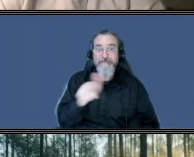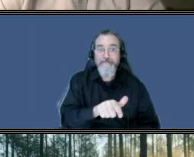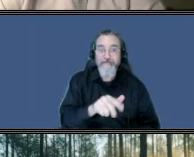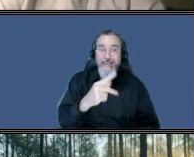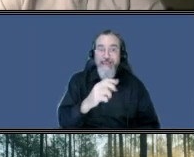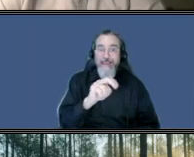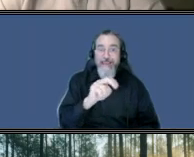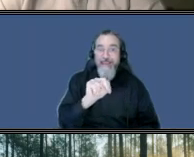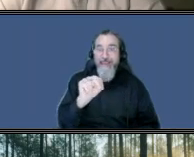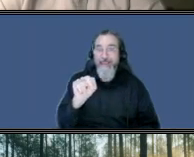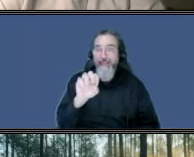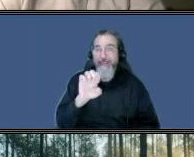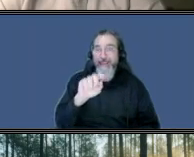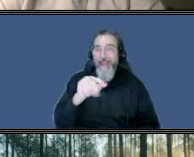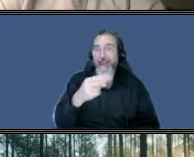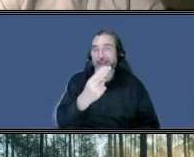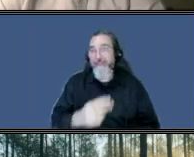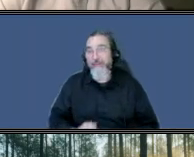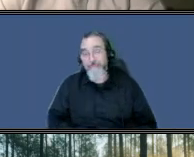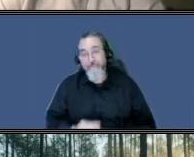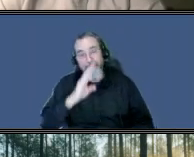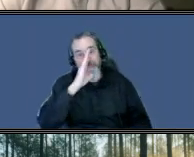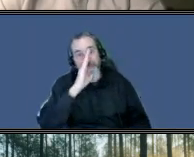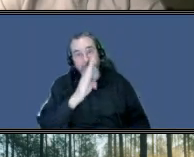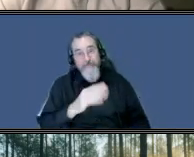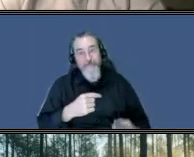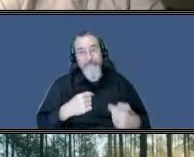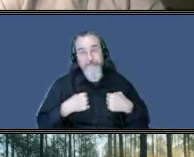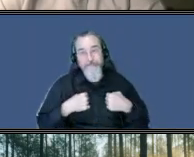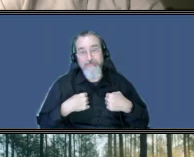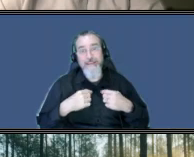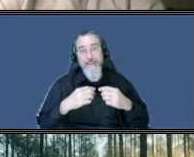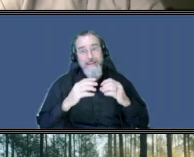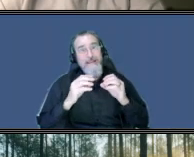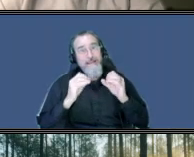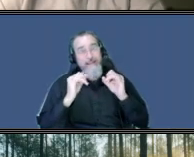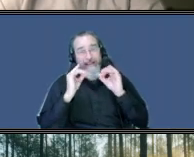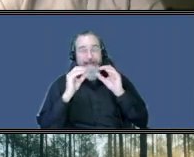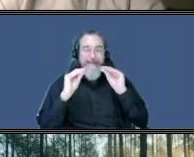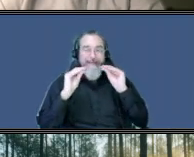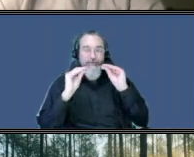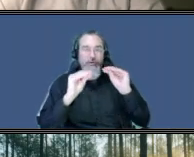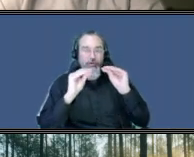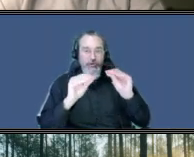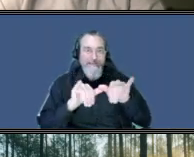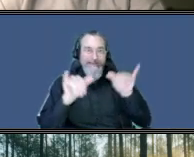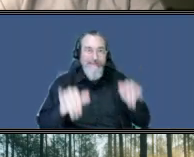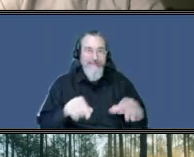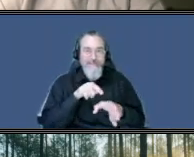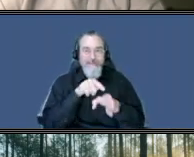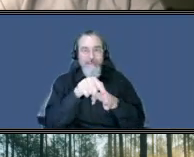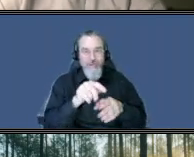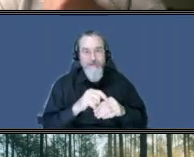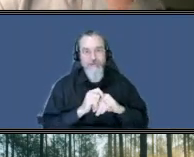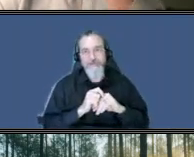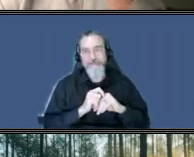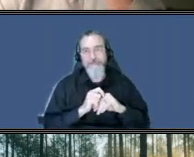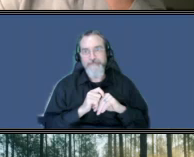Hi everyone, I'm Kenneth Rayner. I serve as an instructional systems specialist with the Office for Coastal Management.